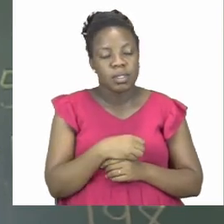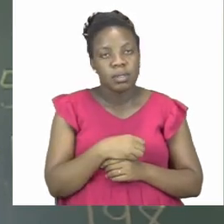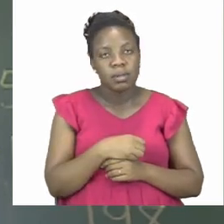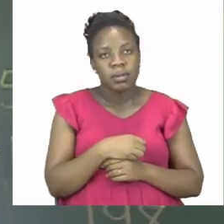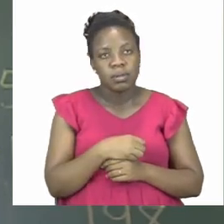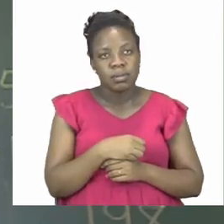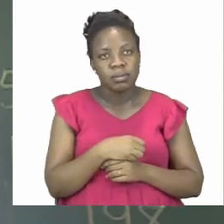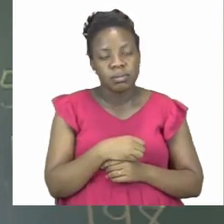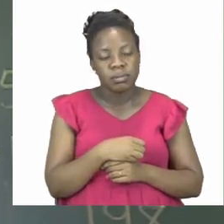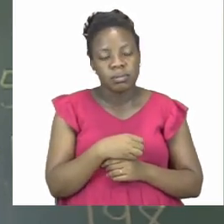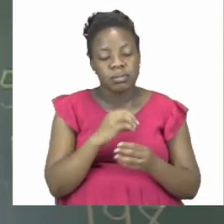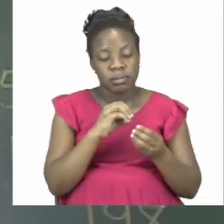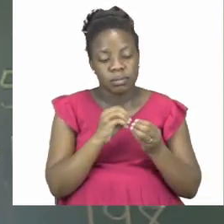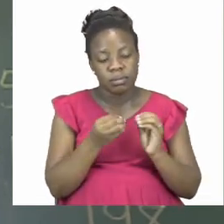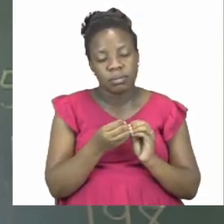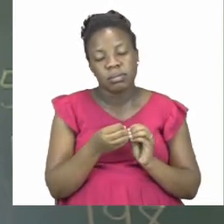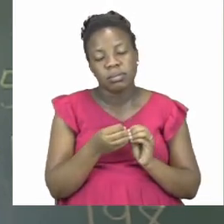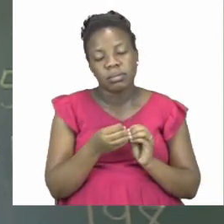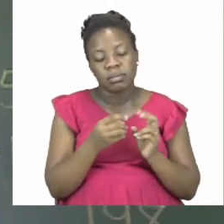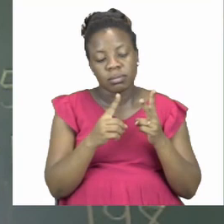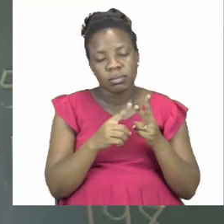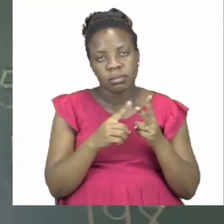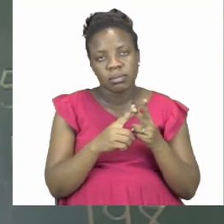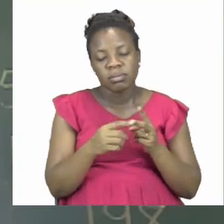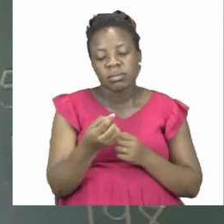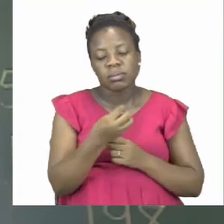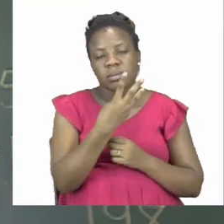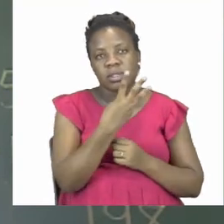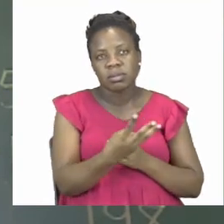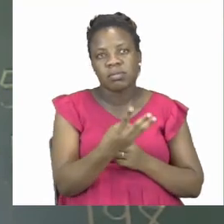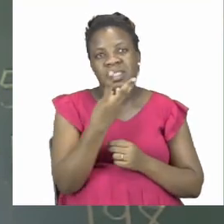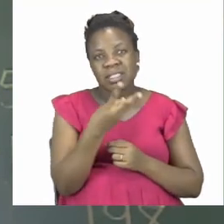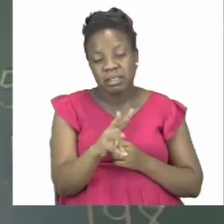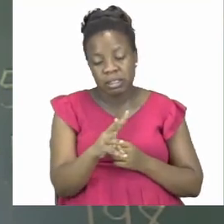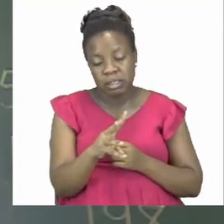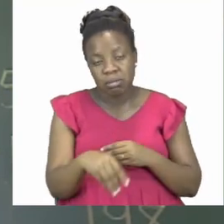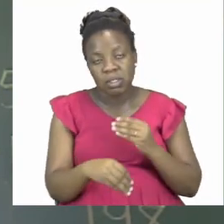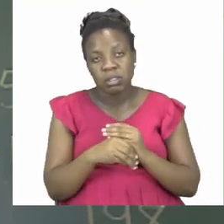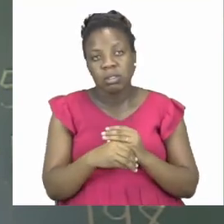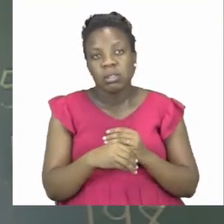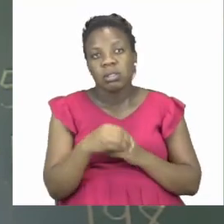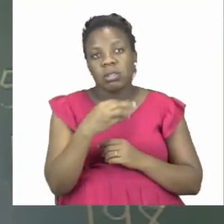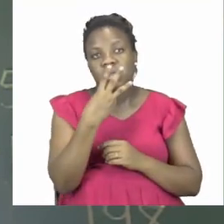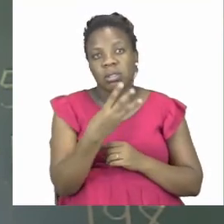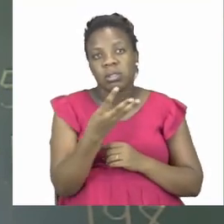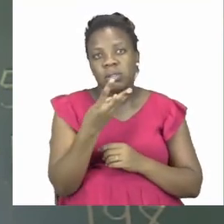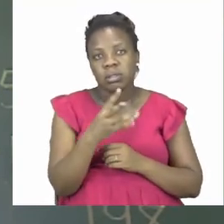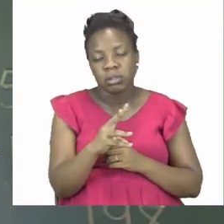get 72. But if we break it down and halve it, it now